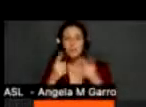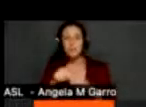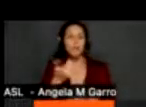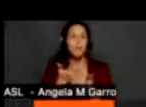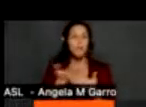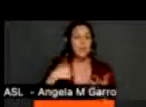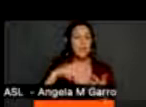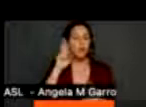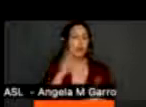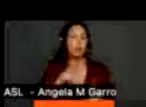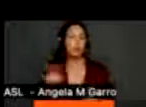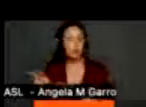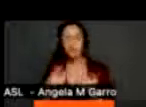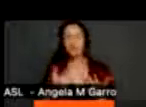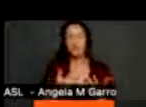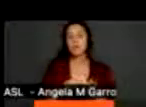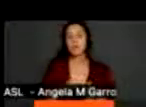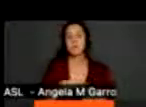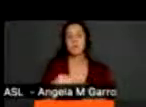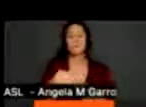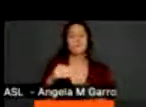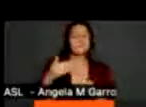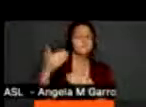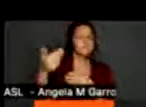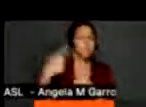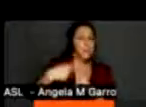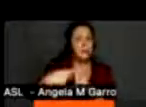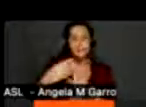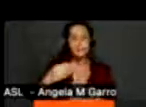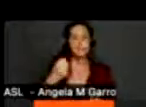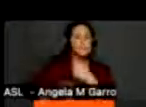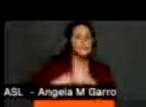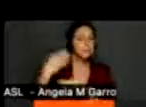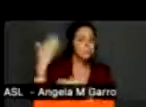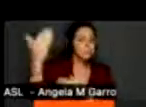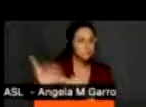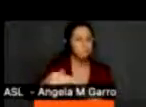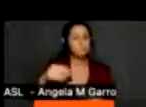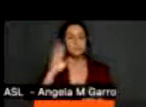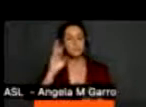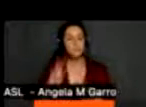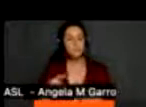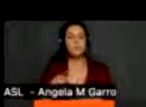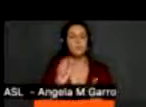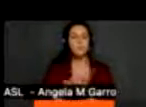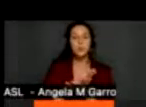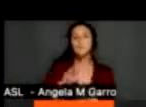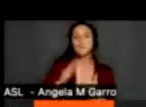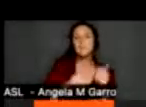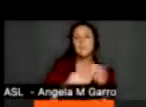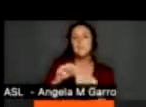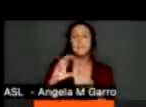at in the months and years ahead, which are school facility conditions, the operating costs of both